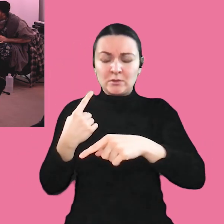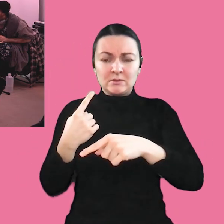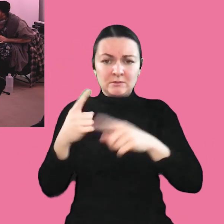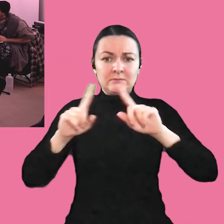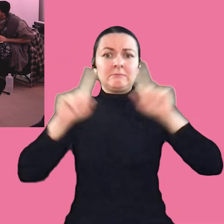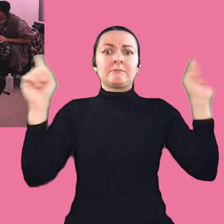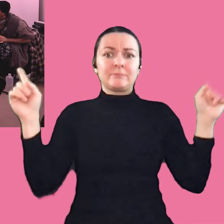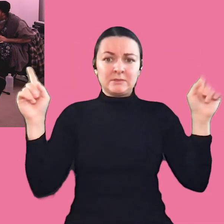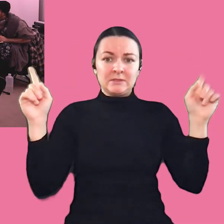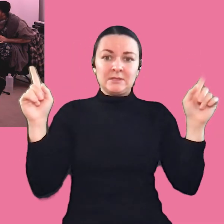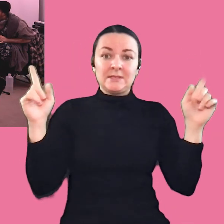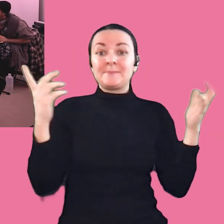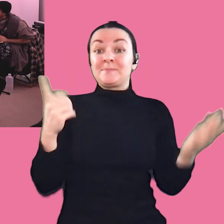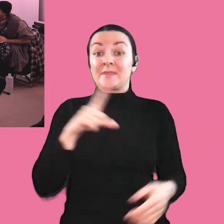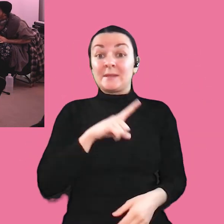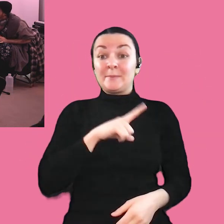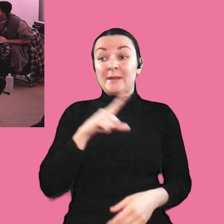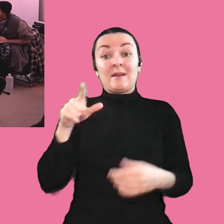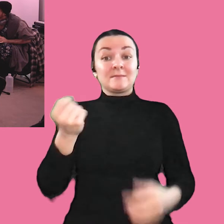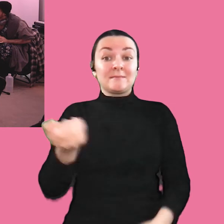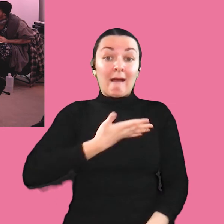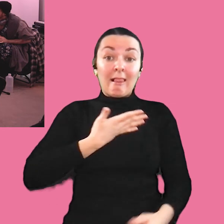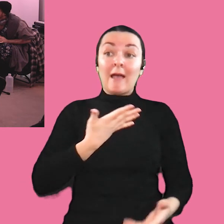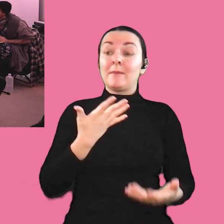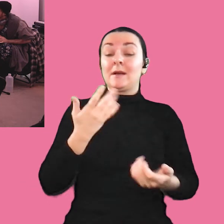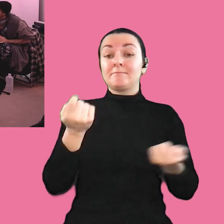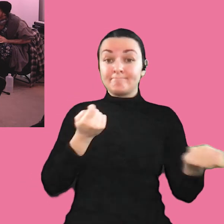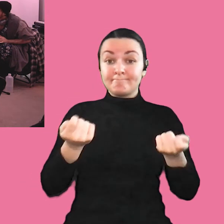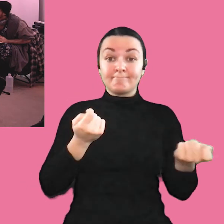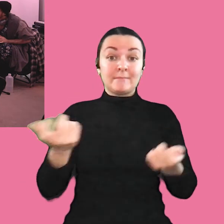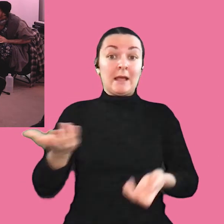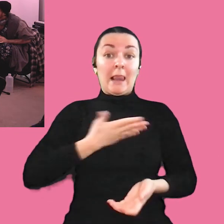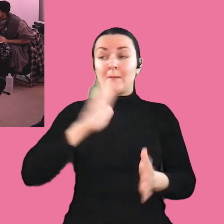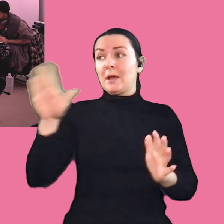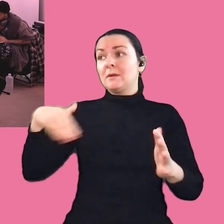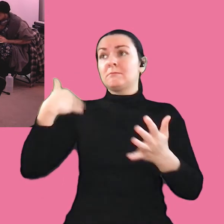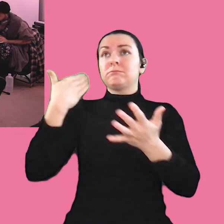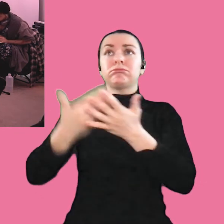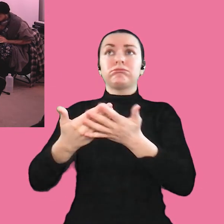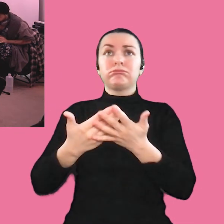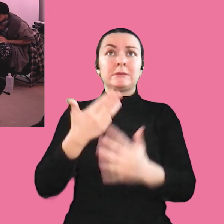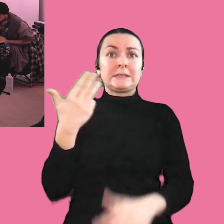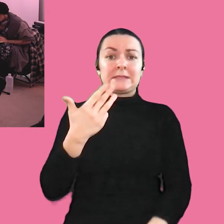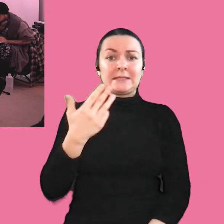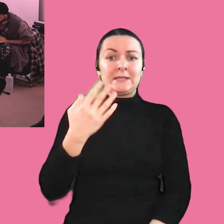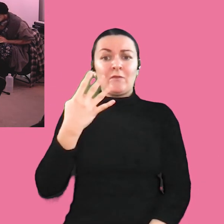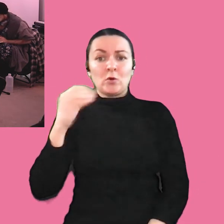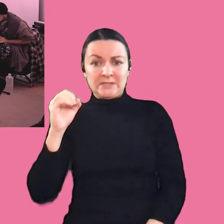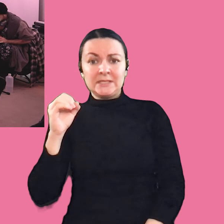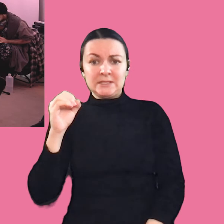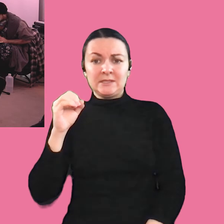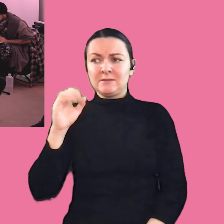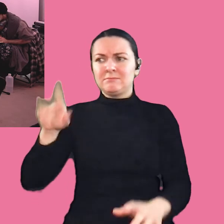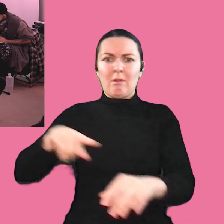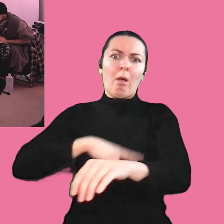was basically, although, because it was a Labour establishment, Labour had been in power since the 1940s or something, a very